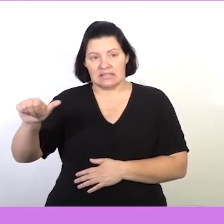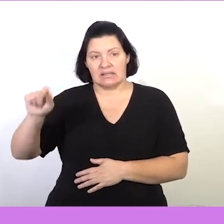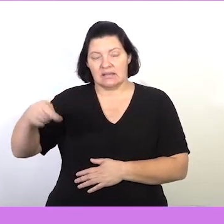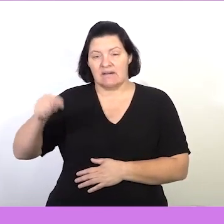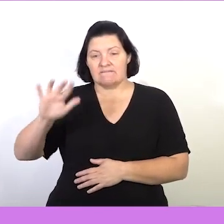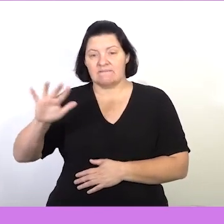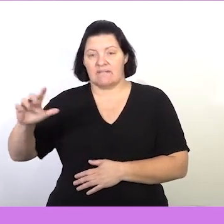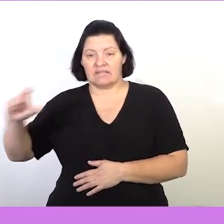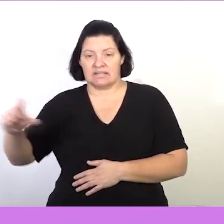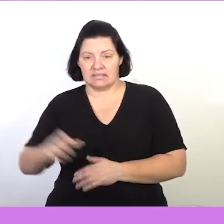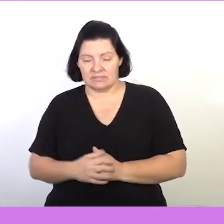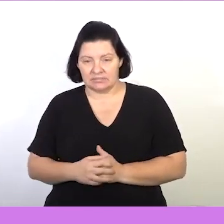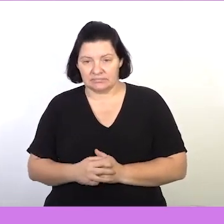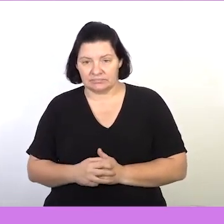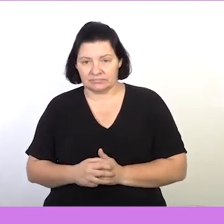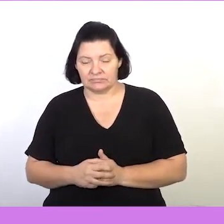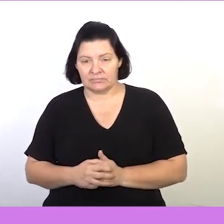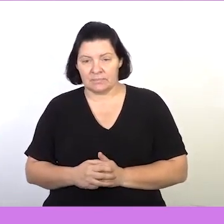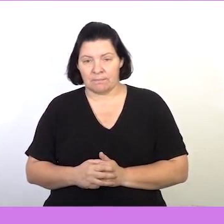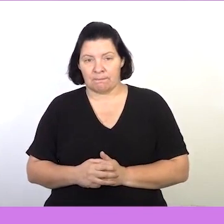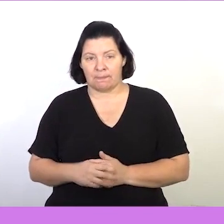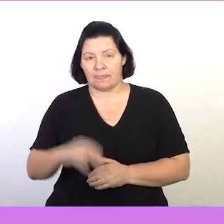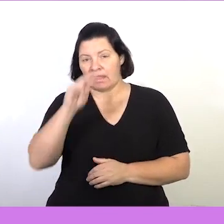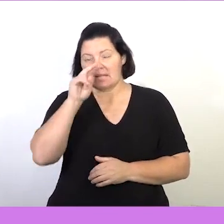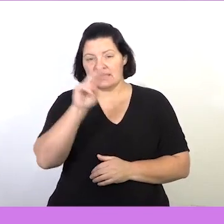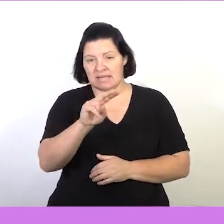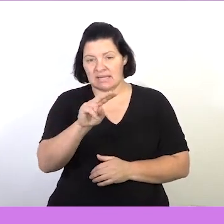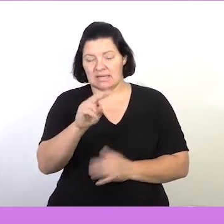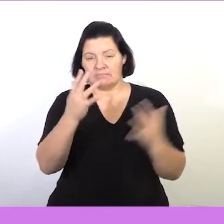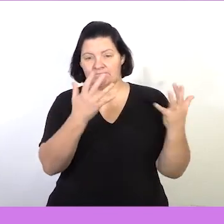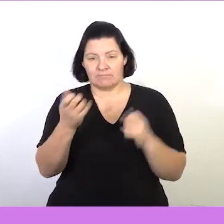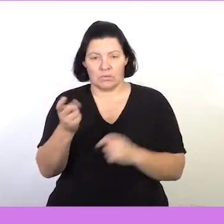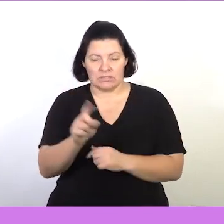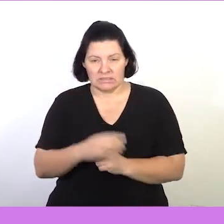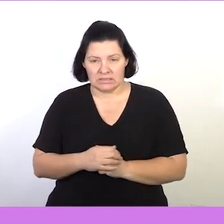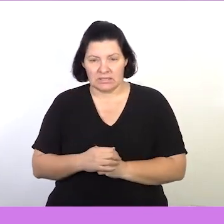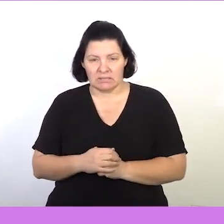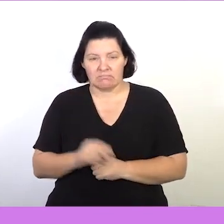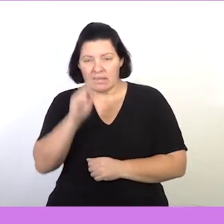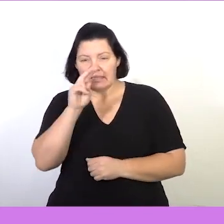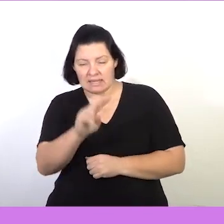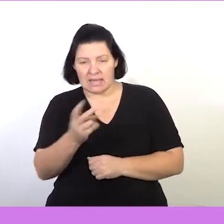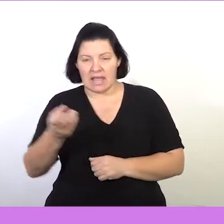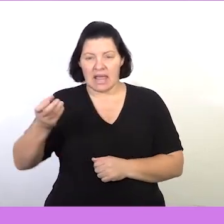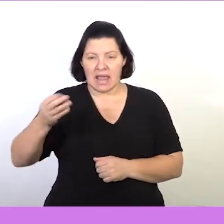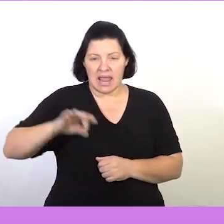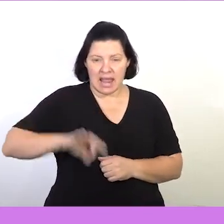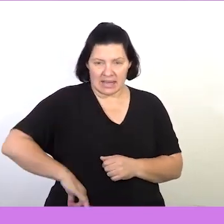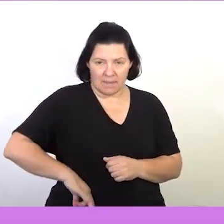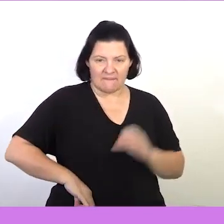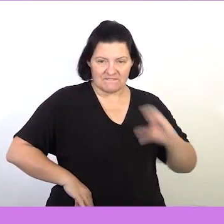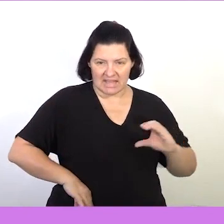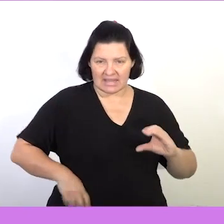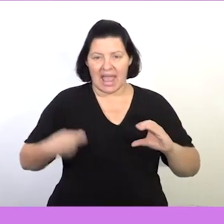7,336 Rand and 55 cents. Now let's see what that will amount to. Already I can see that my income is more